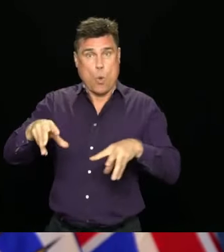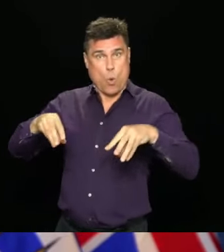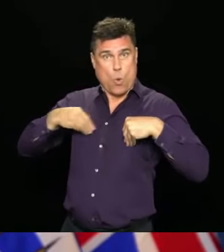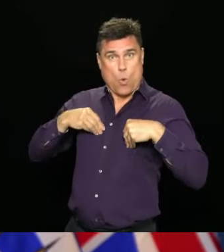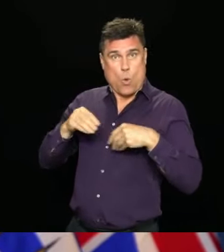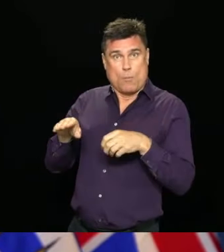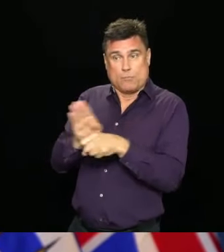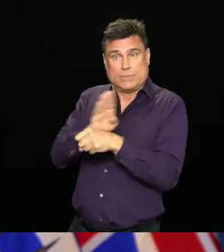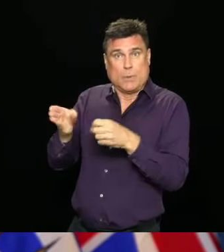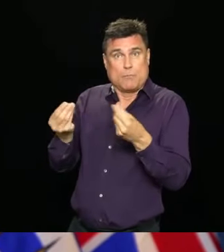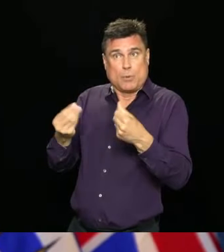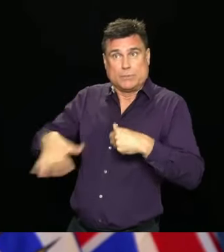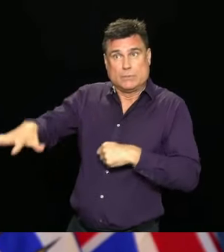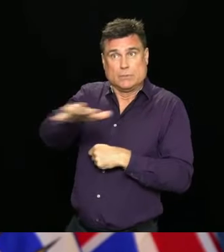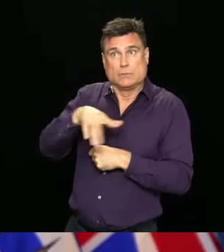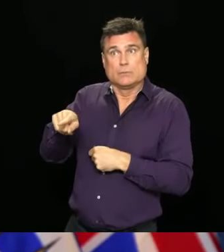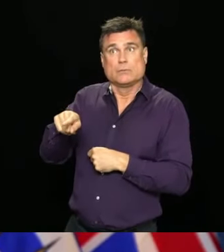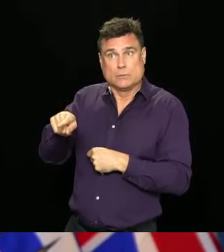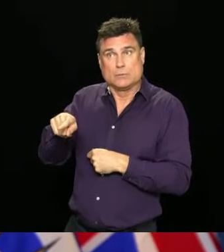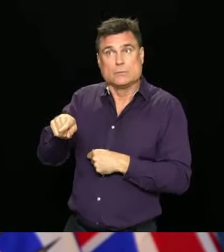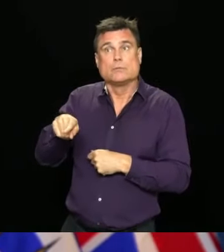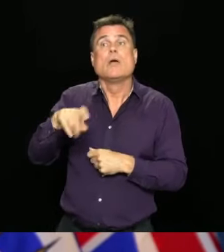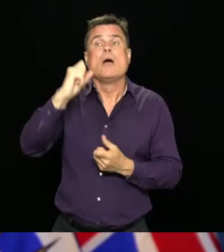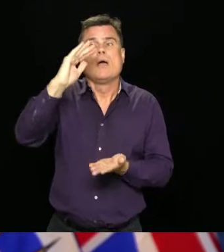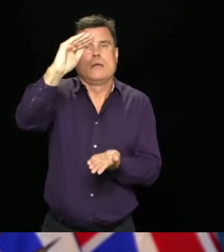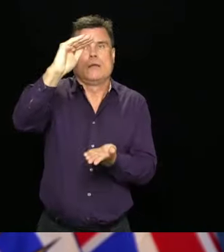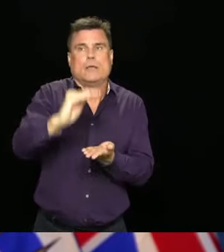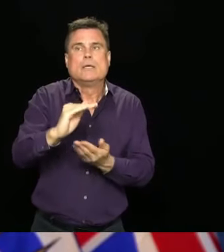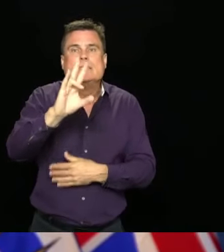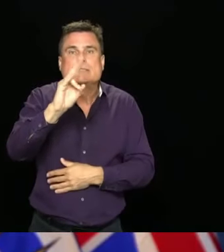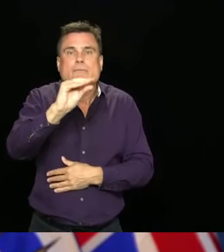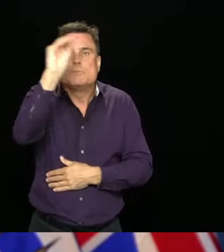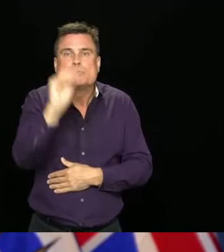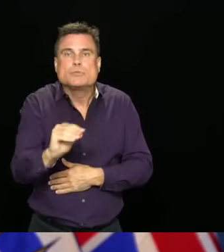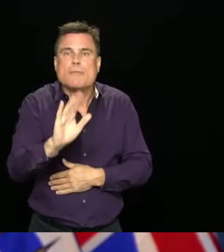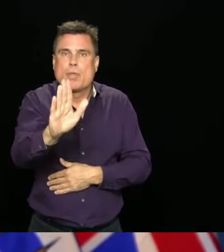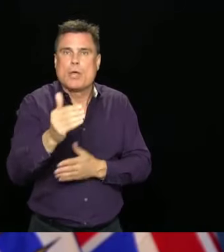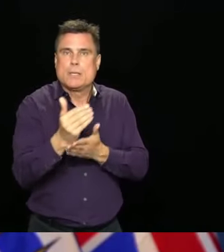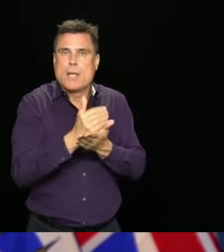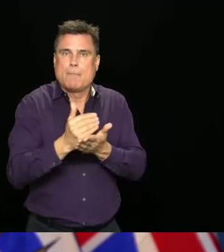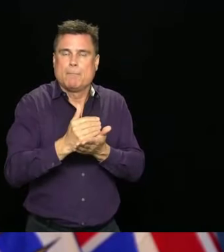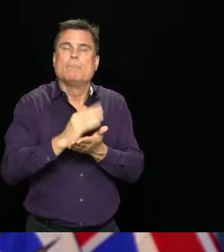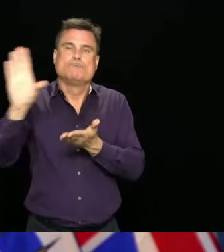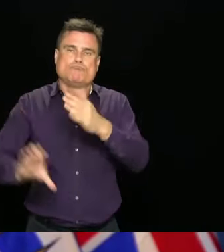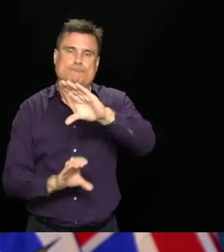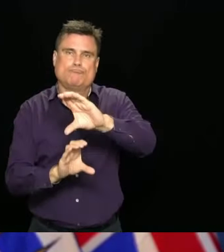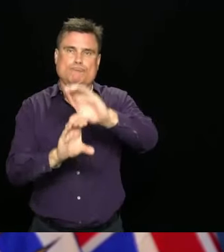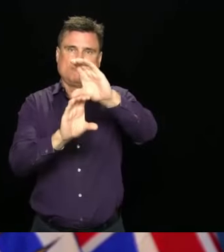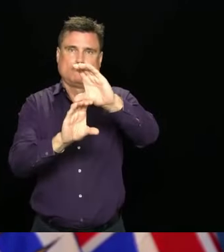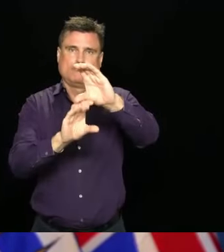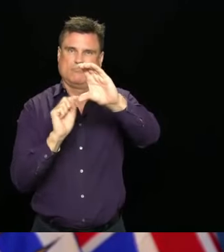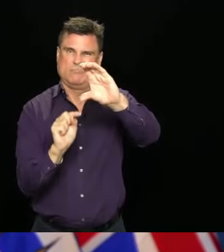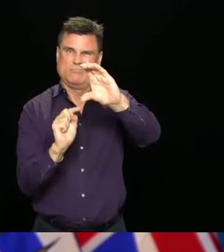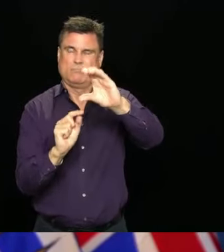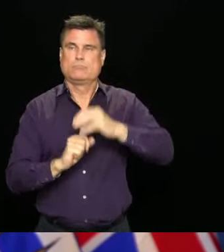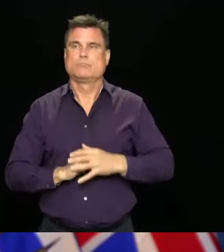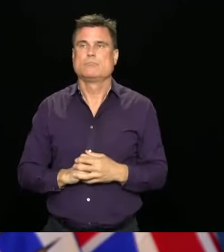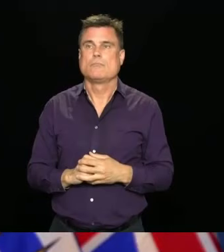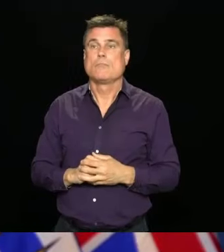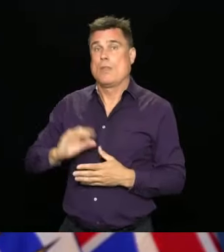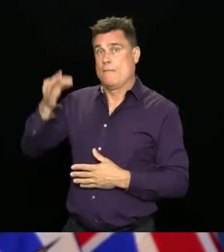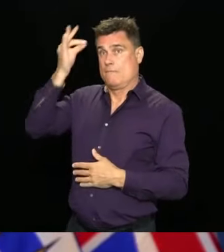significant income during the pandemic, at least 70%. The launch of the federal program has been a welcome step for